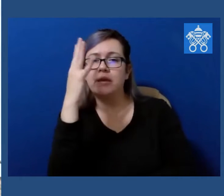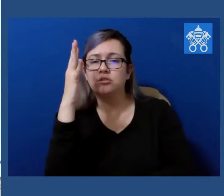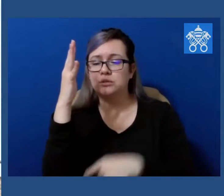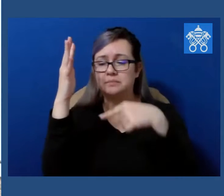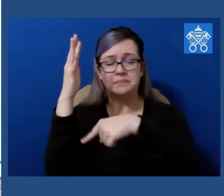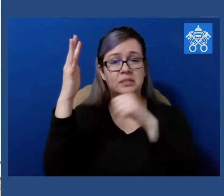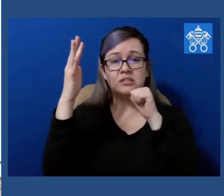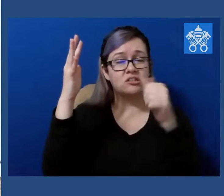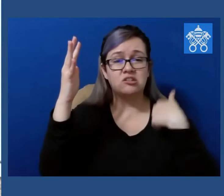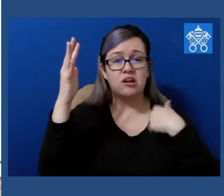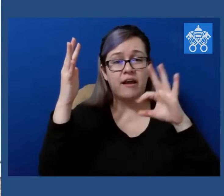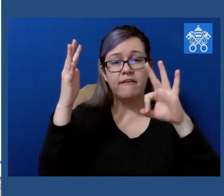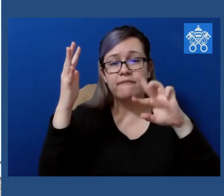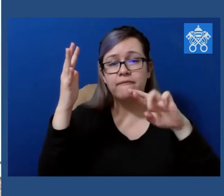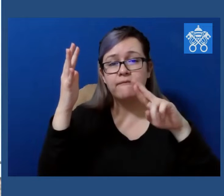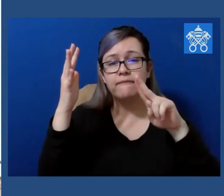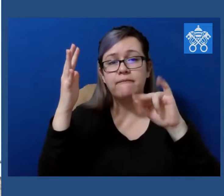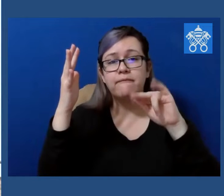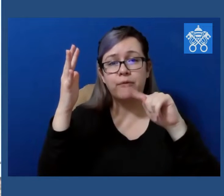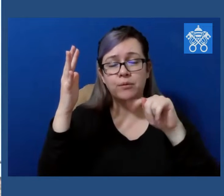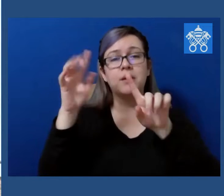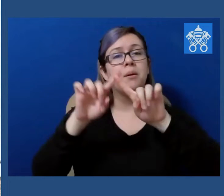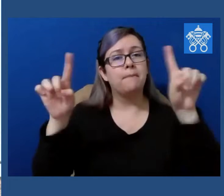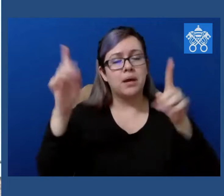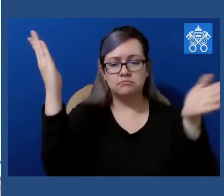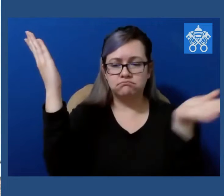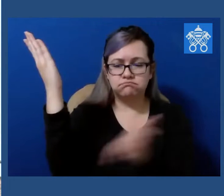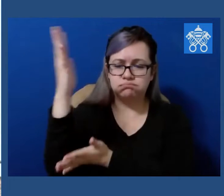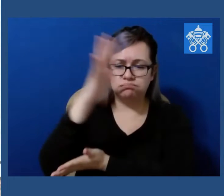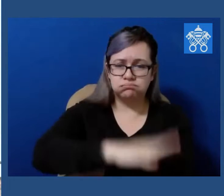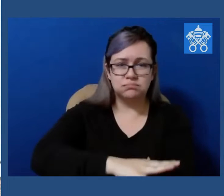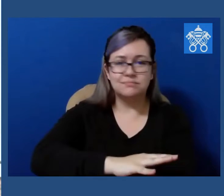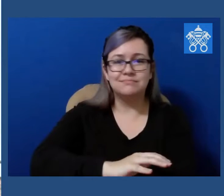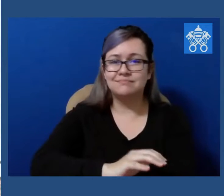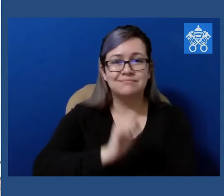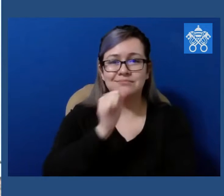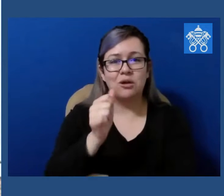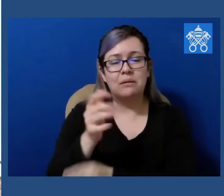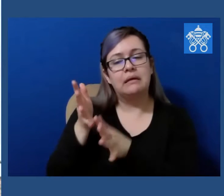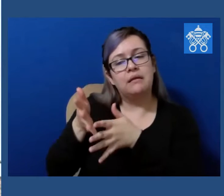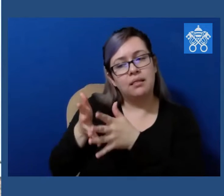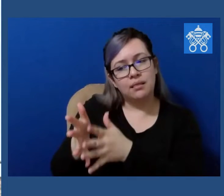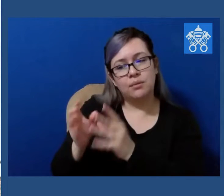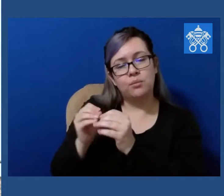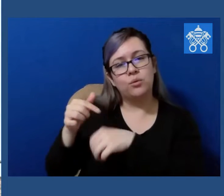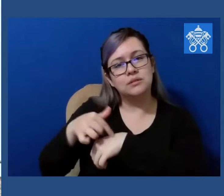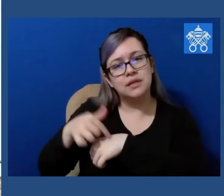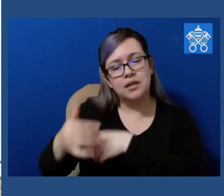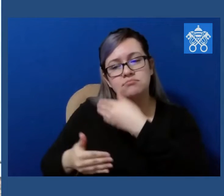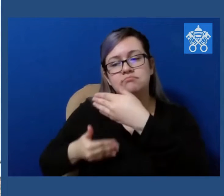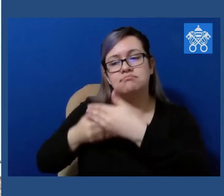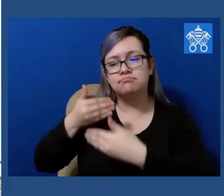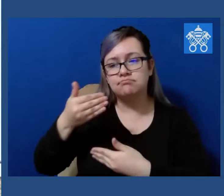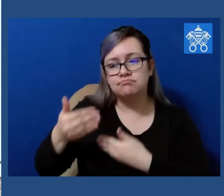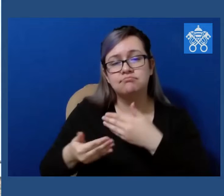fruit during the accorded season, but it is not cut down. He gives it more time, another possibility.